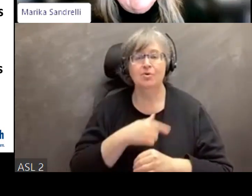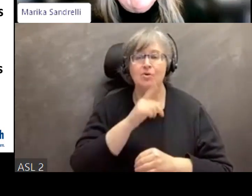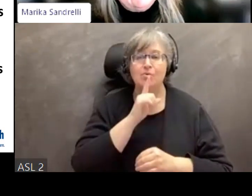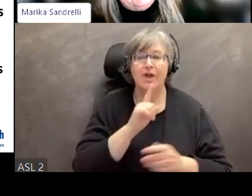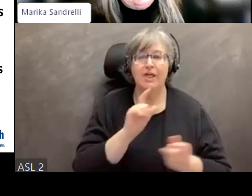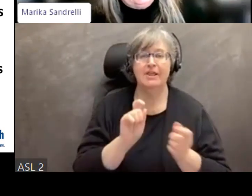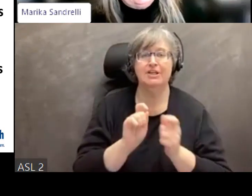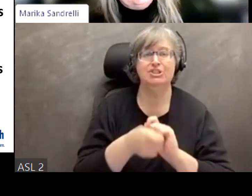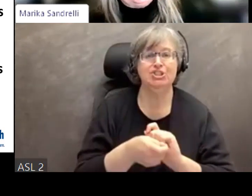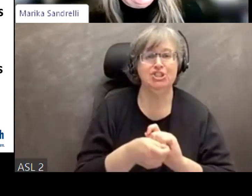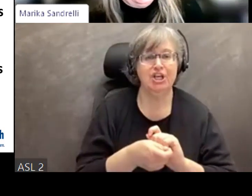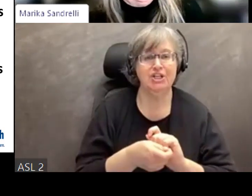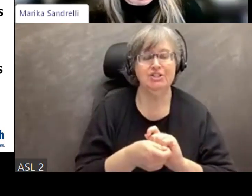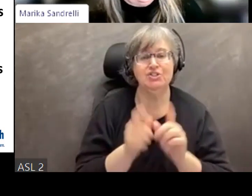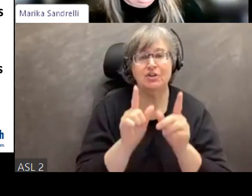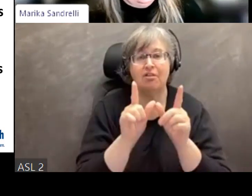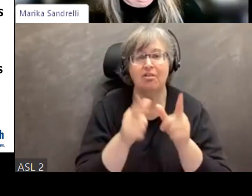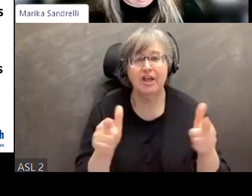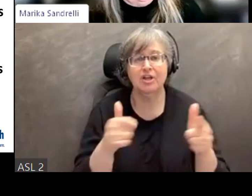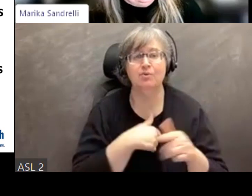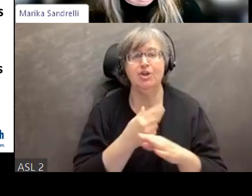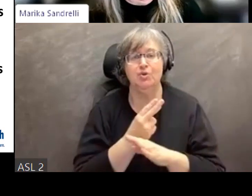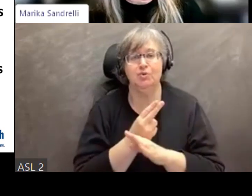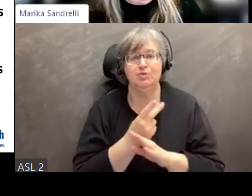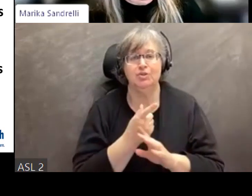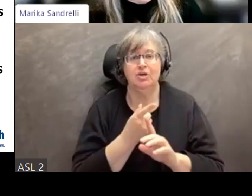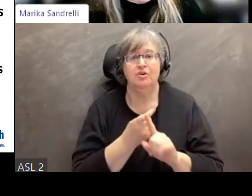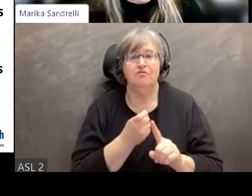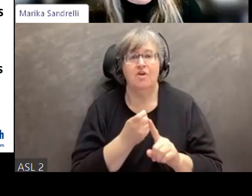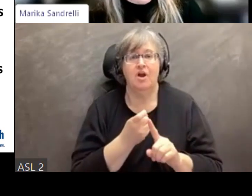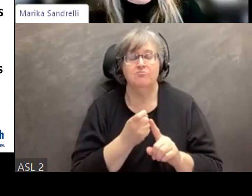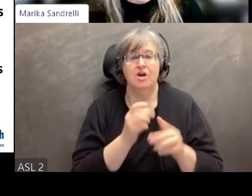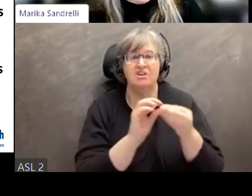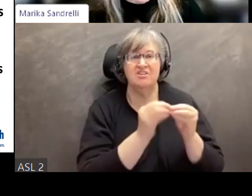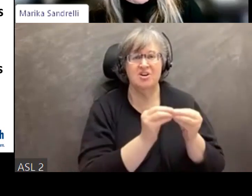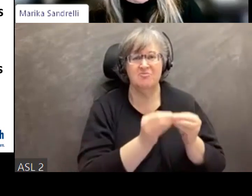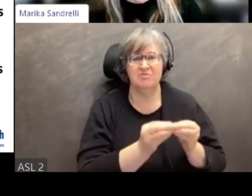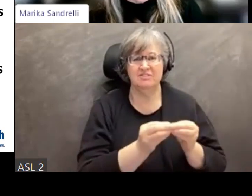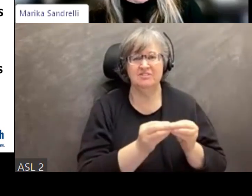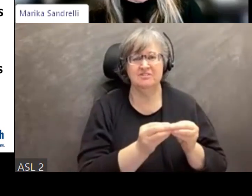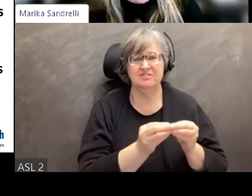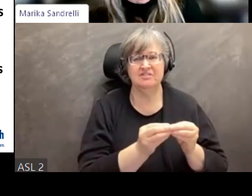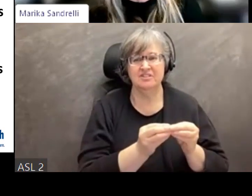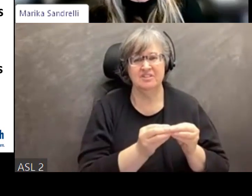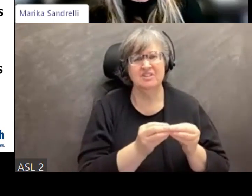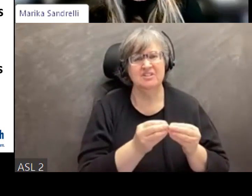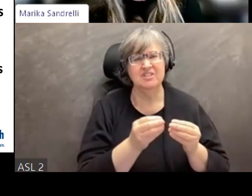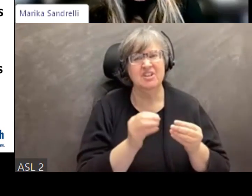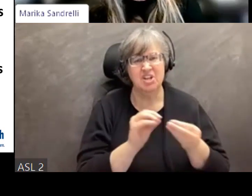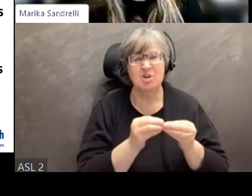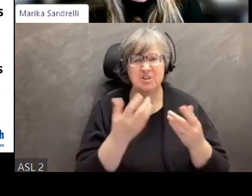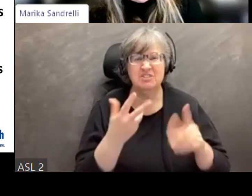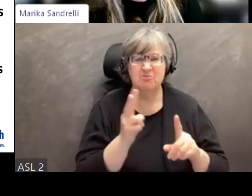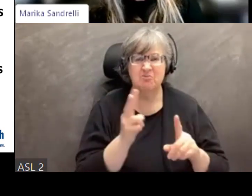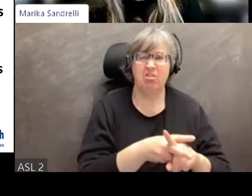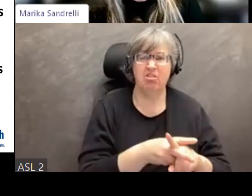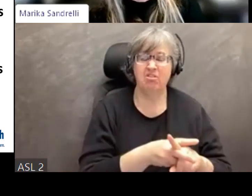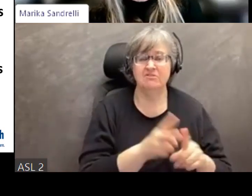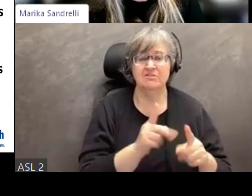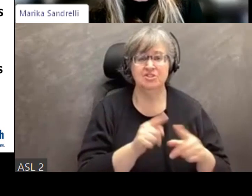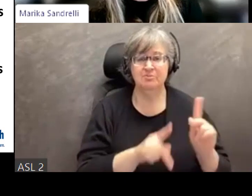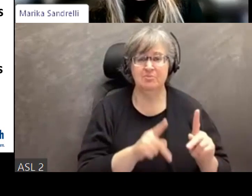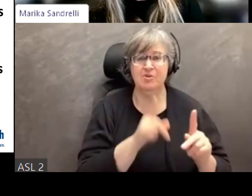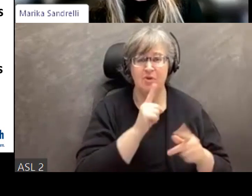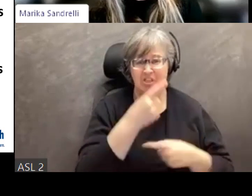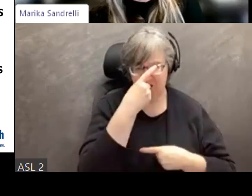We really changed the language that we use from sheer numbers, which have hurt a lot of people in the past